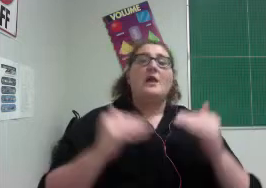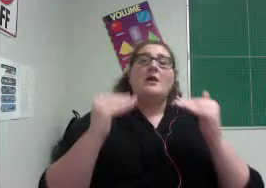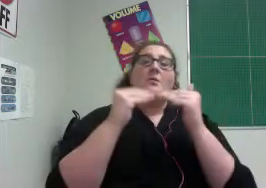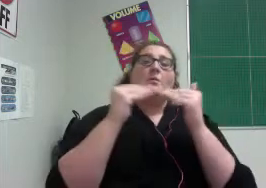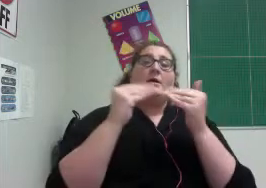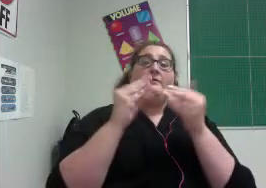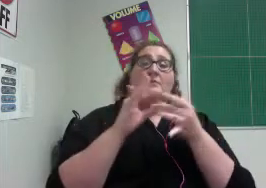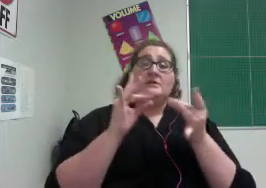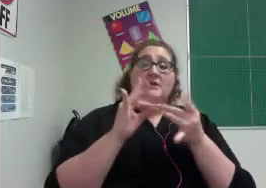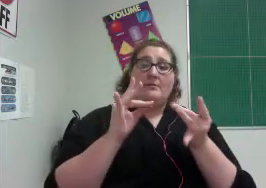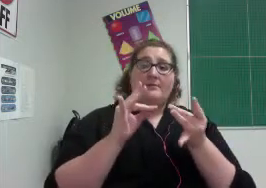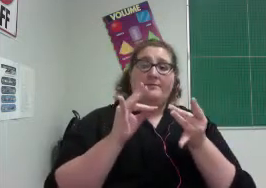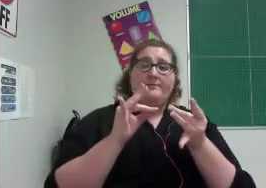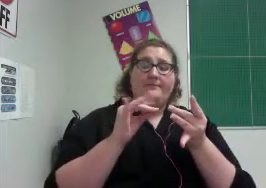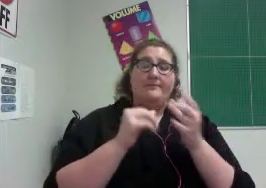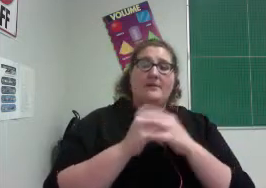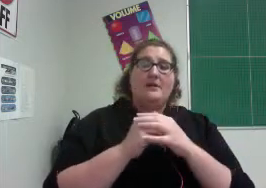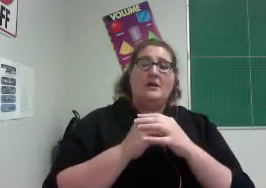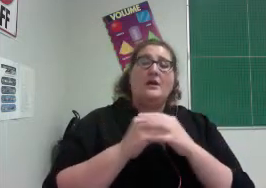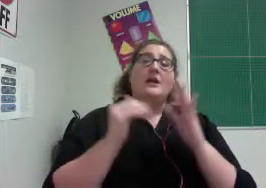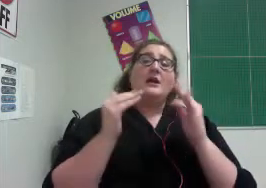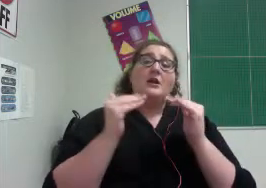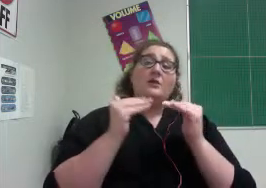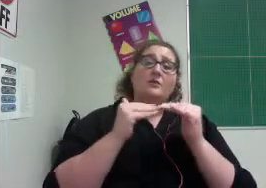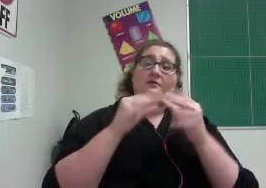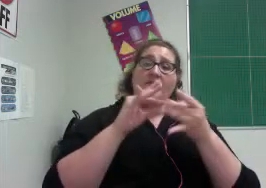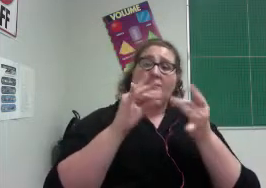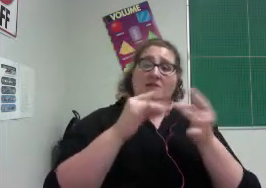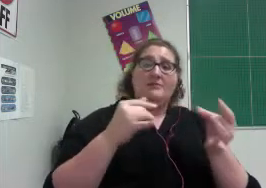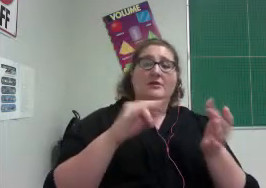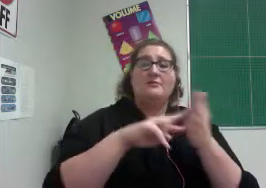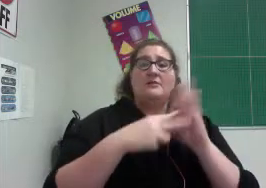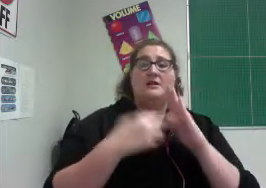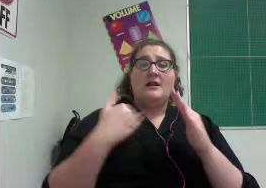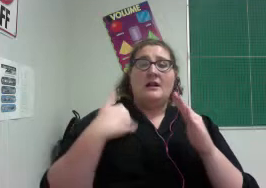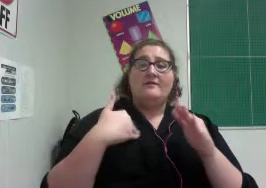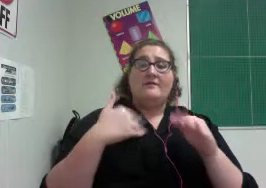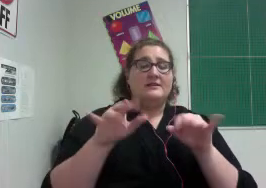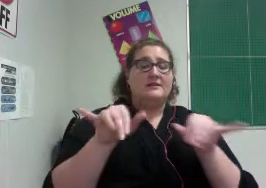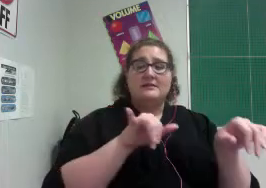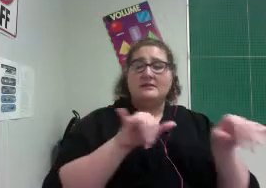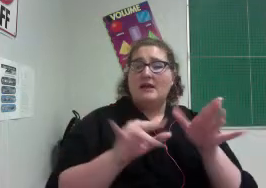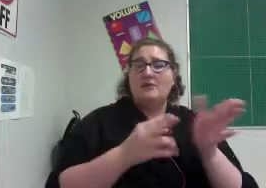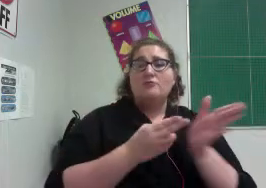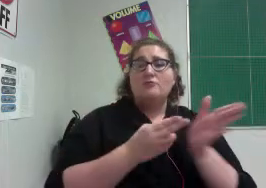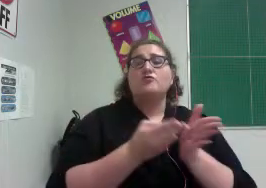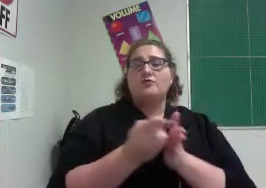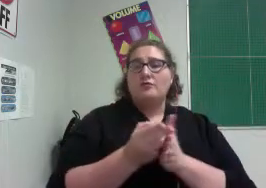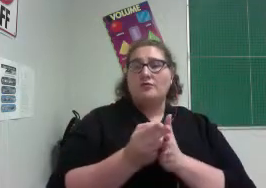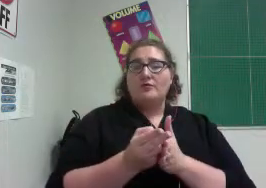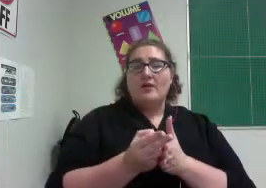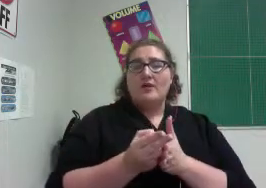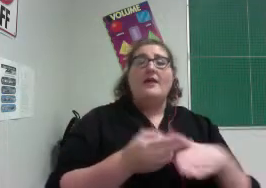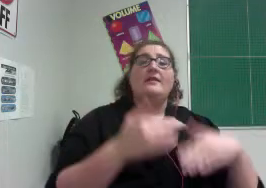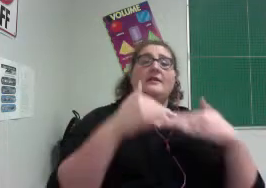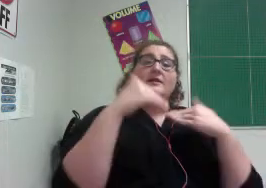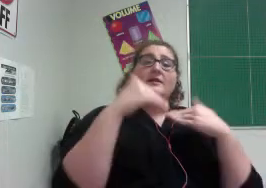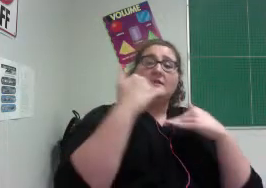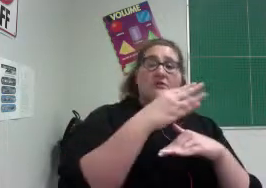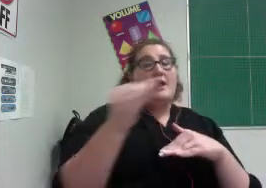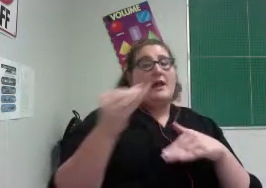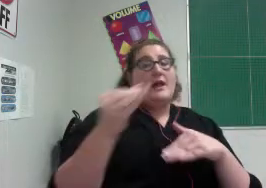Equivalent statements. Equivalent statements have the same truth value. The conditional and